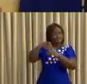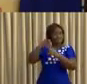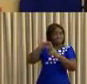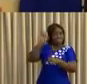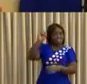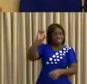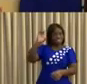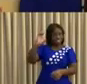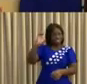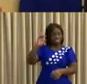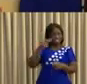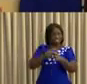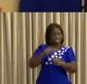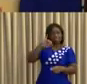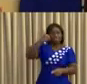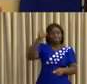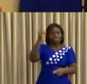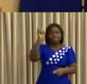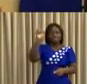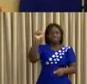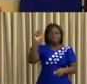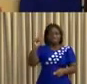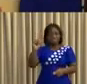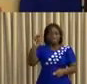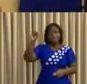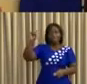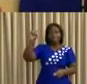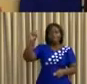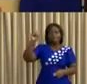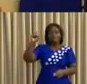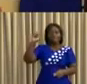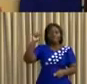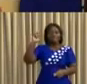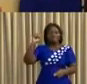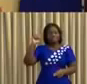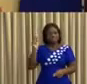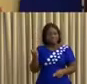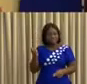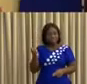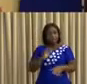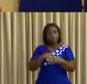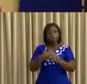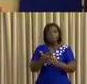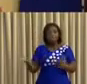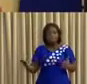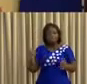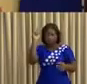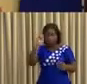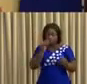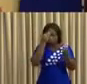Commission, Jean Mensah. All these protocols should be adhered to